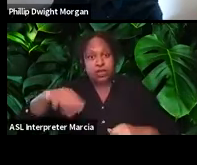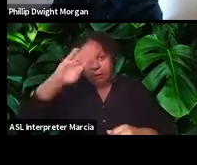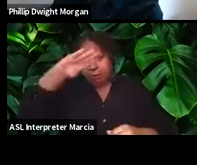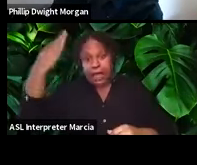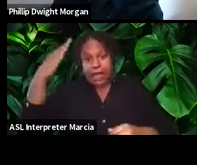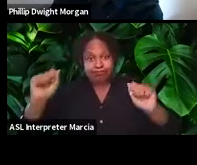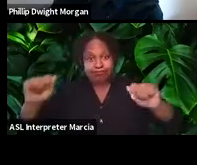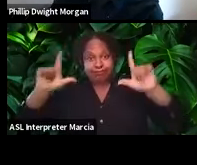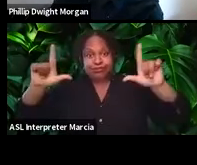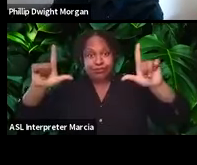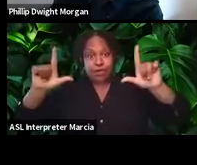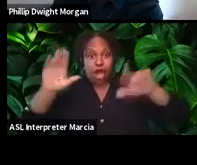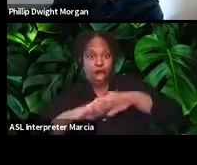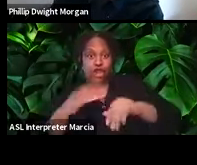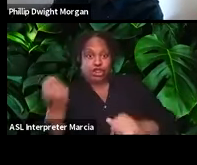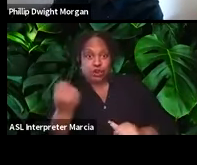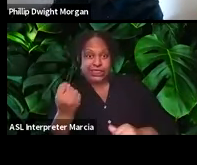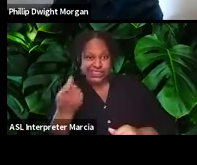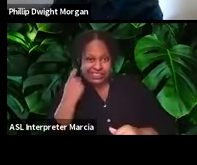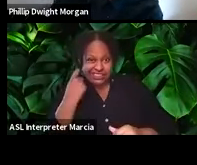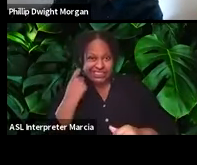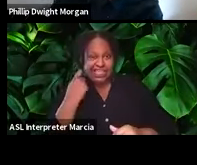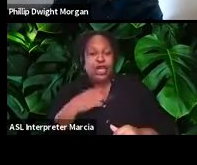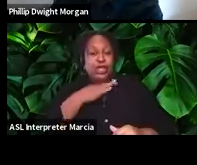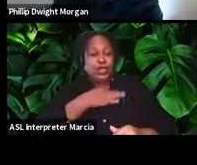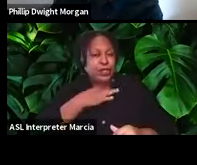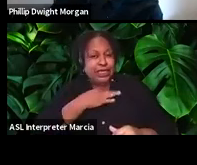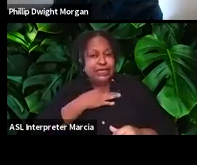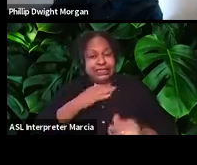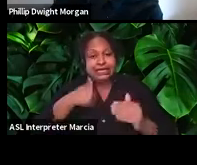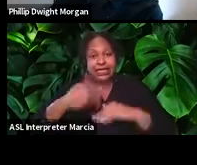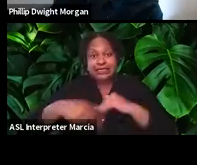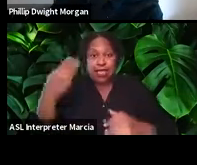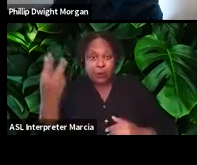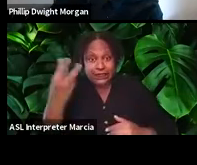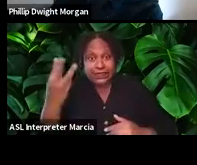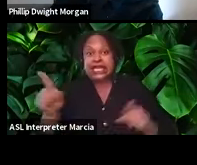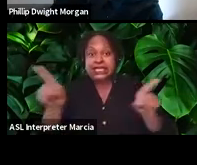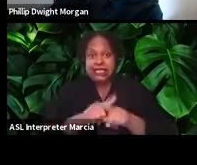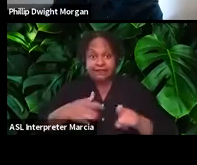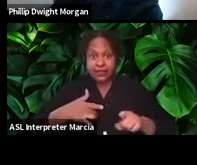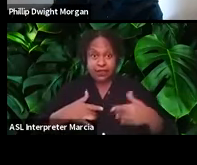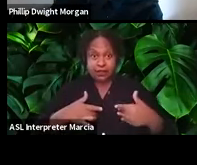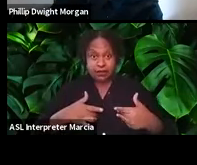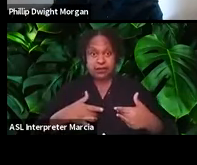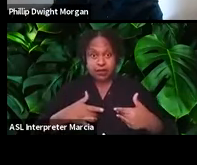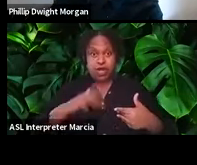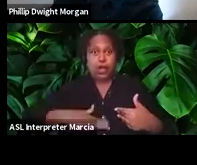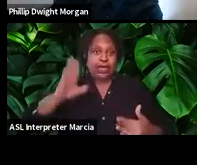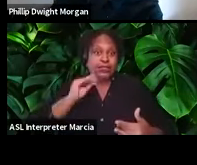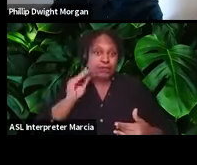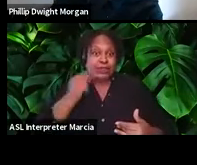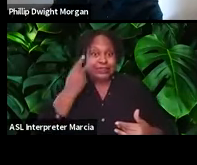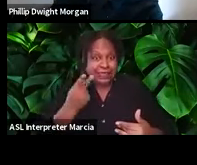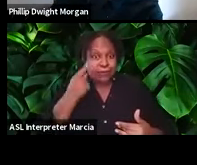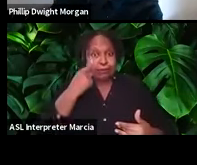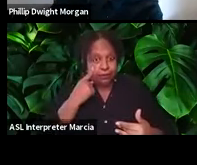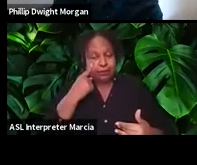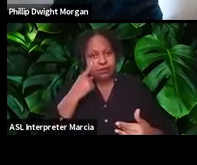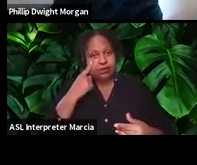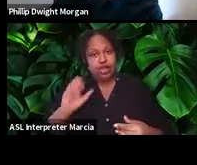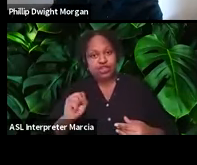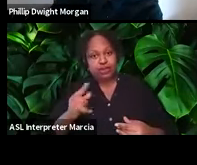Tuesday. Did you have the same reaction on Wednesday? Did you use this experience, like Sharmarke